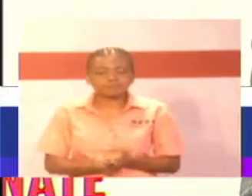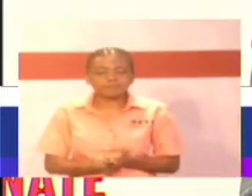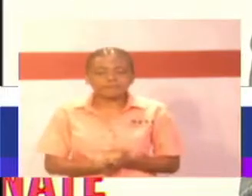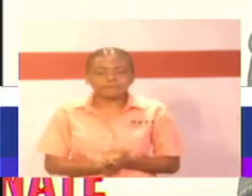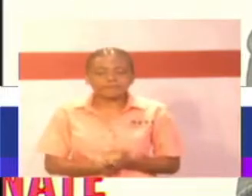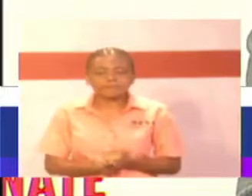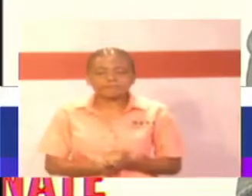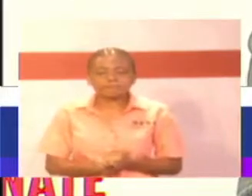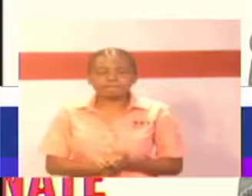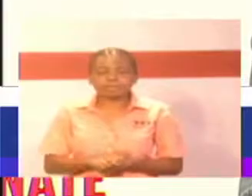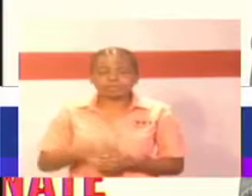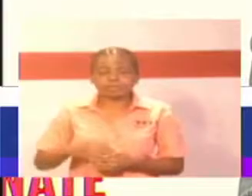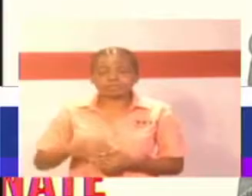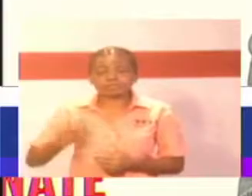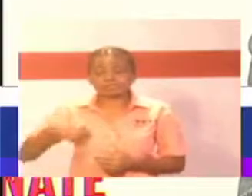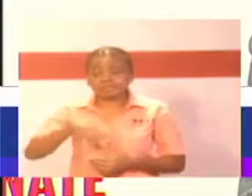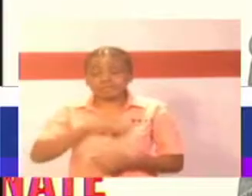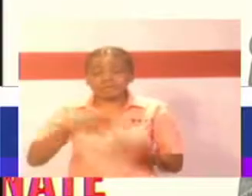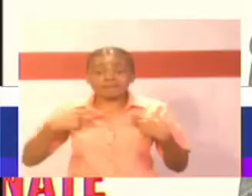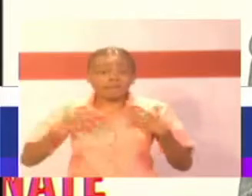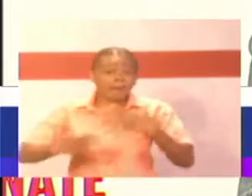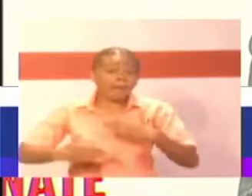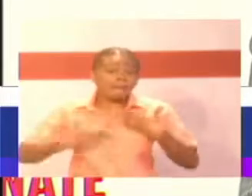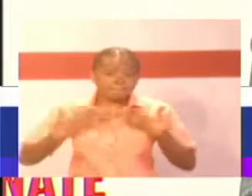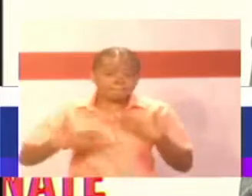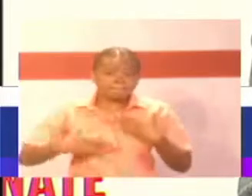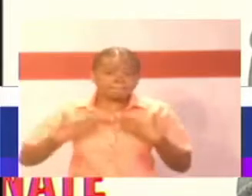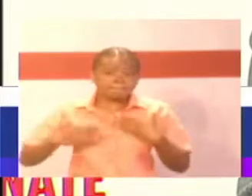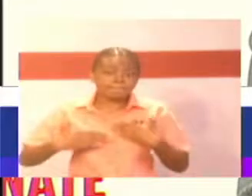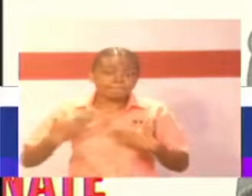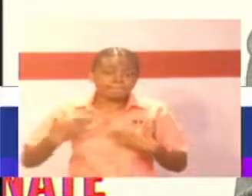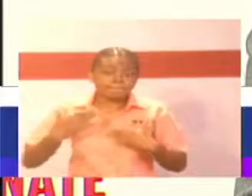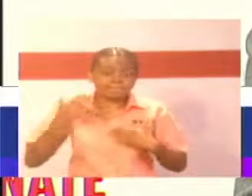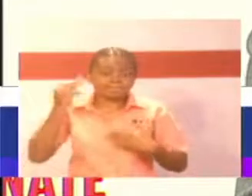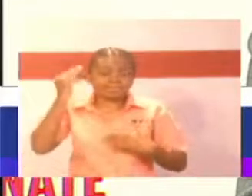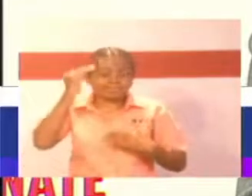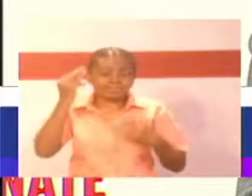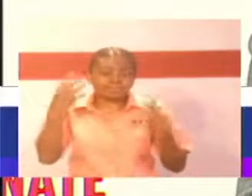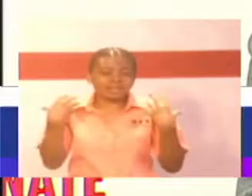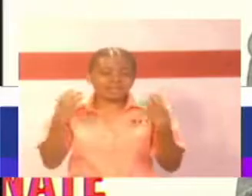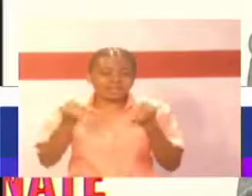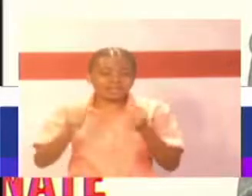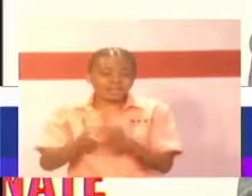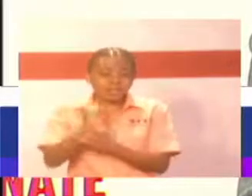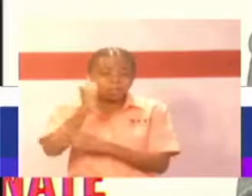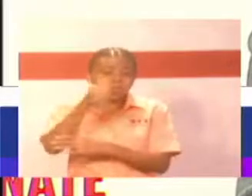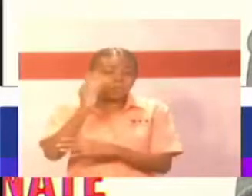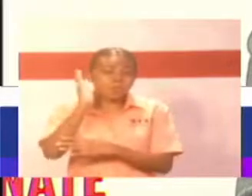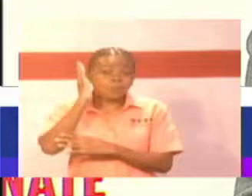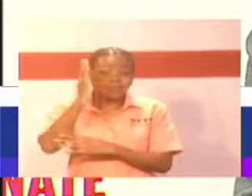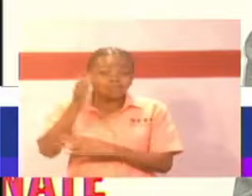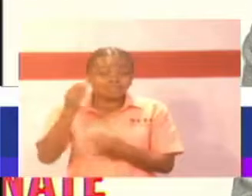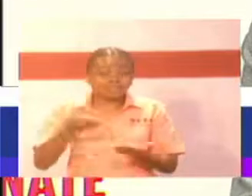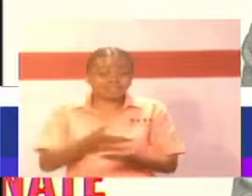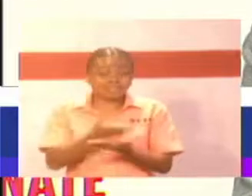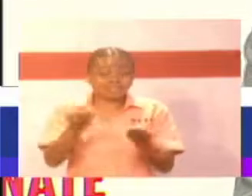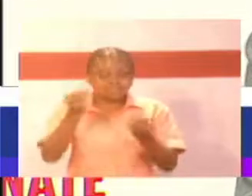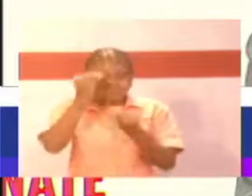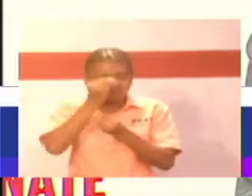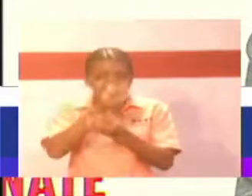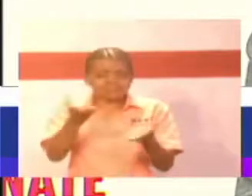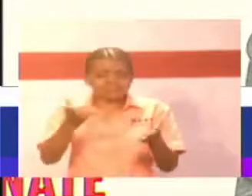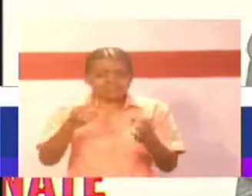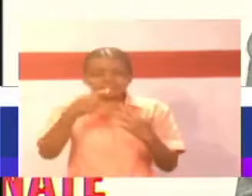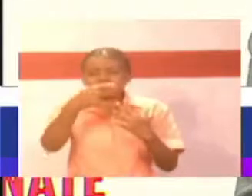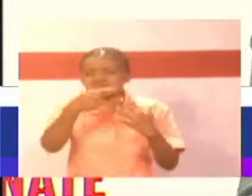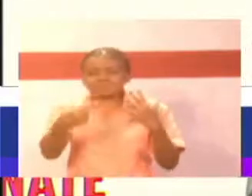very pleased that our colleagues from the Ministry of Agriculture will also be on site to share tips on improving food production